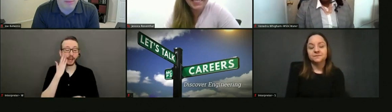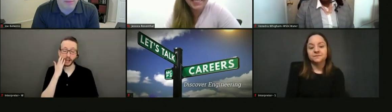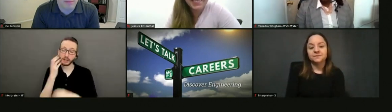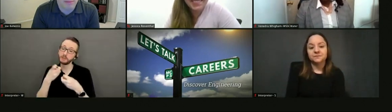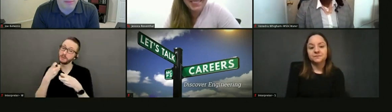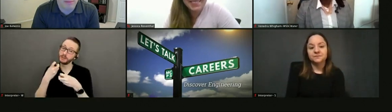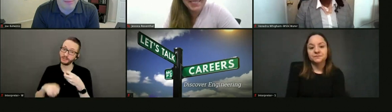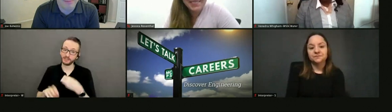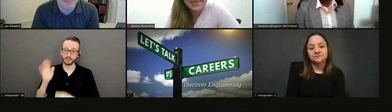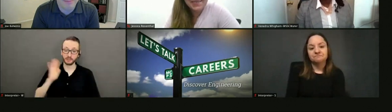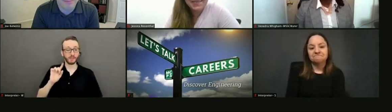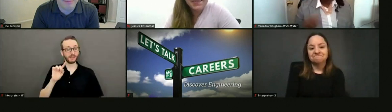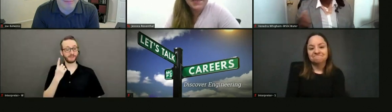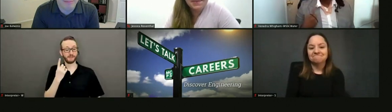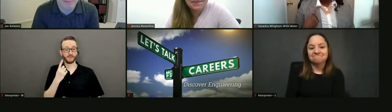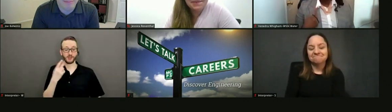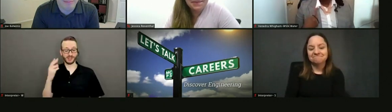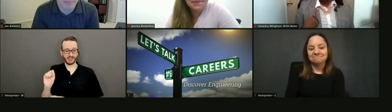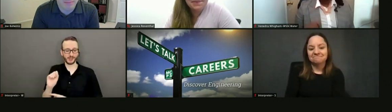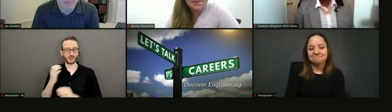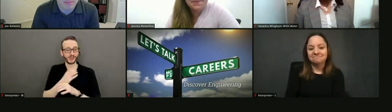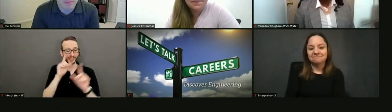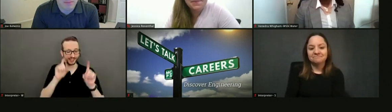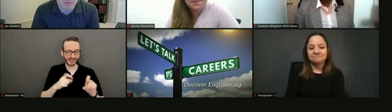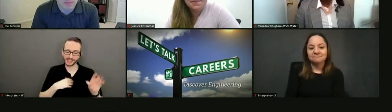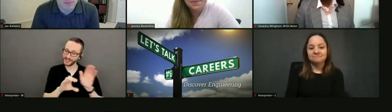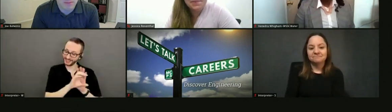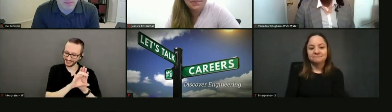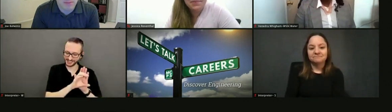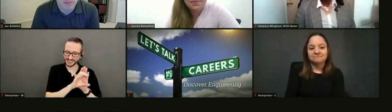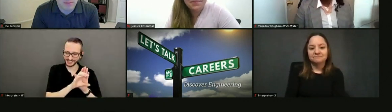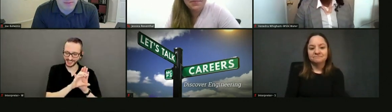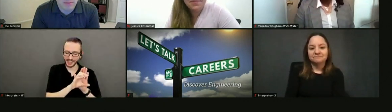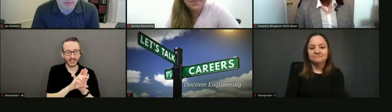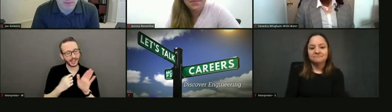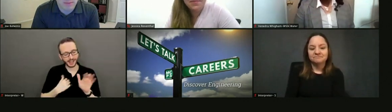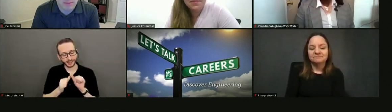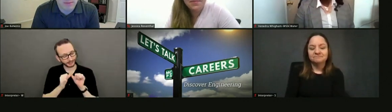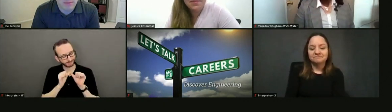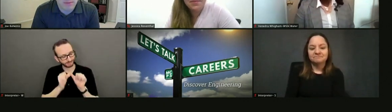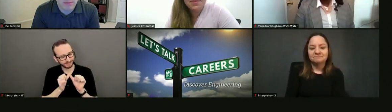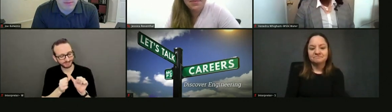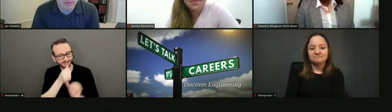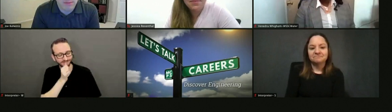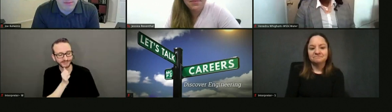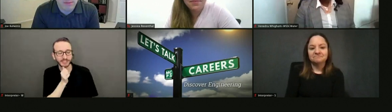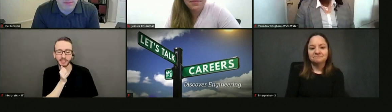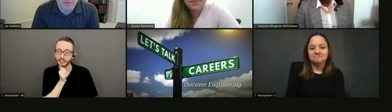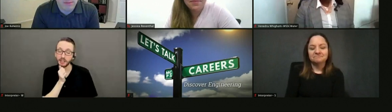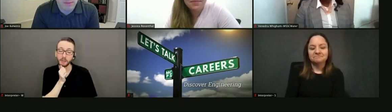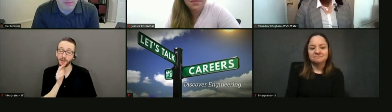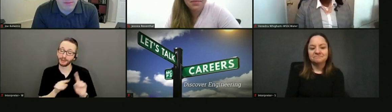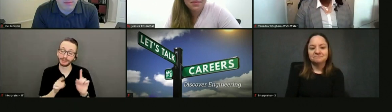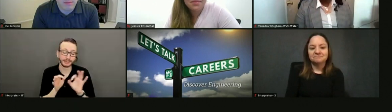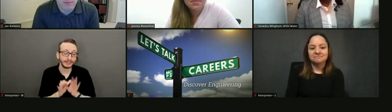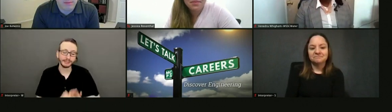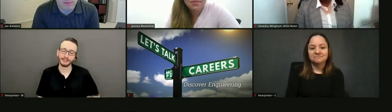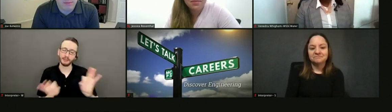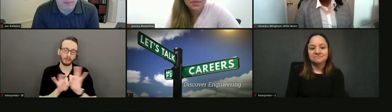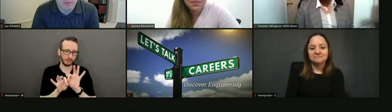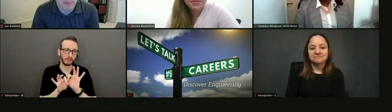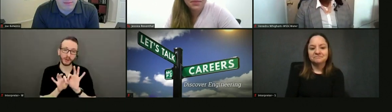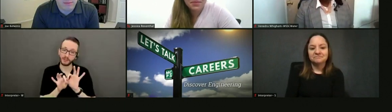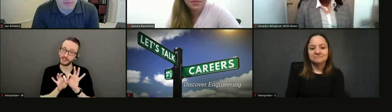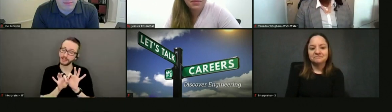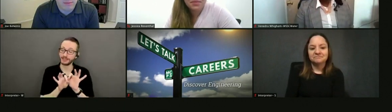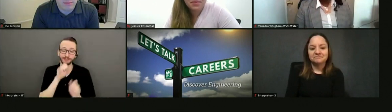C on my first calc test in high school, and I muscled through. And it's just hugely important. So, big fan